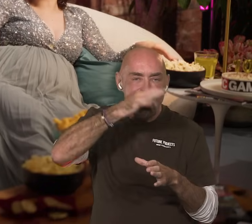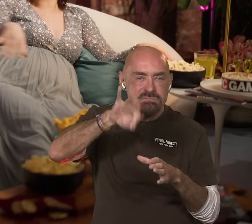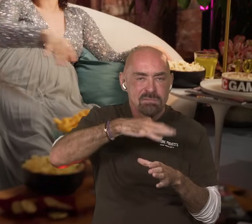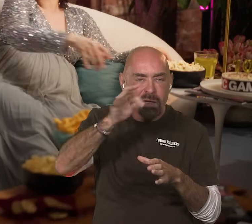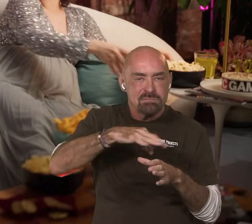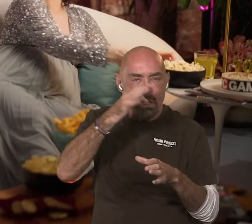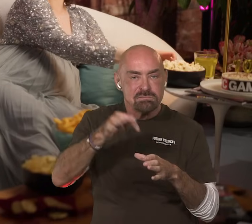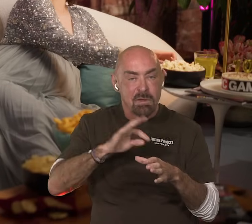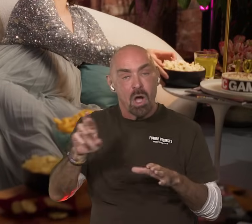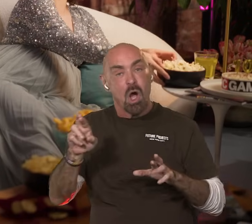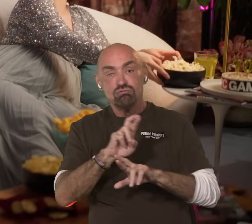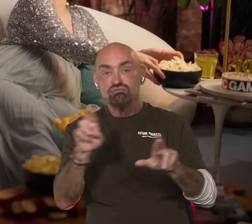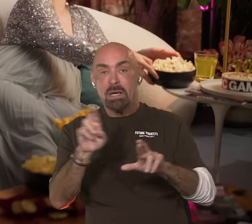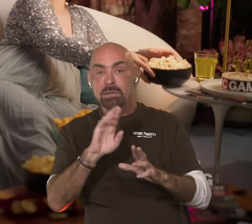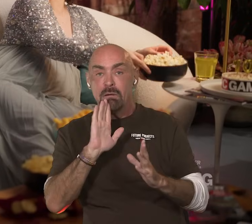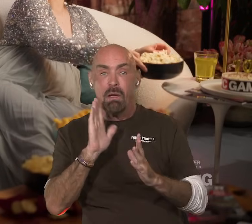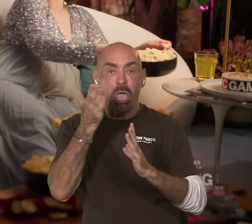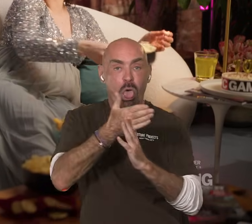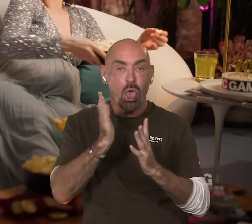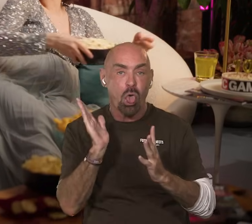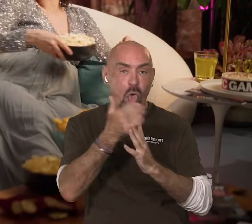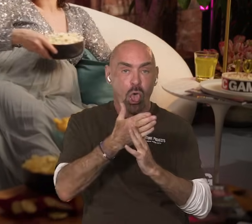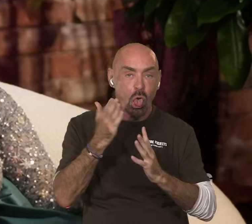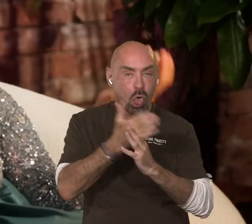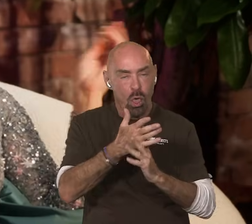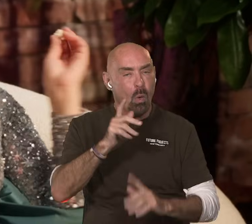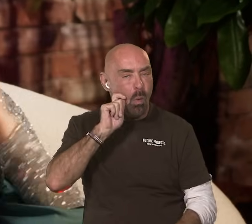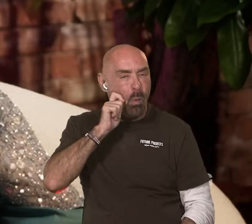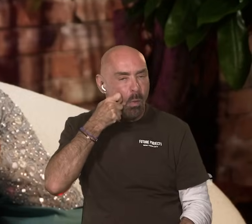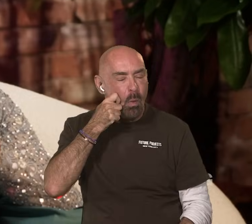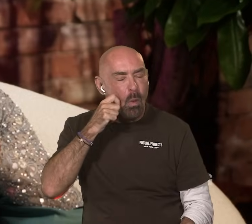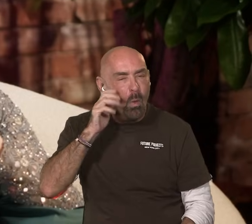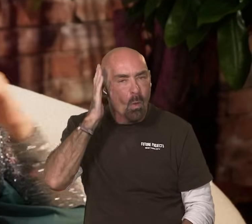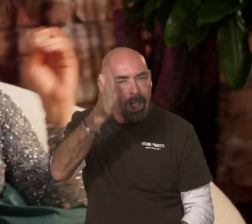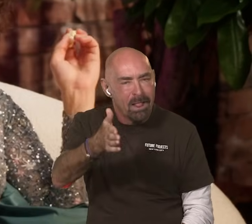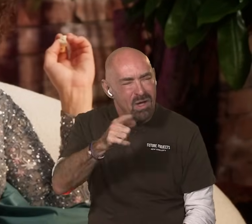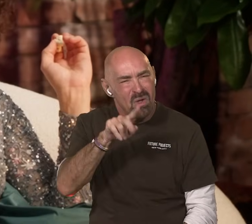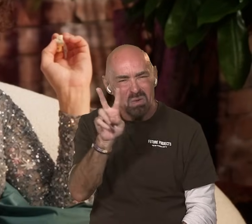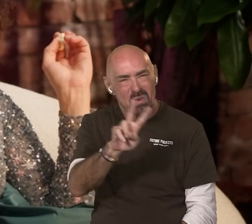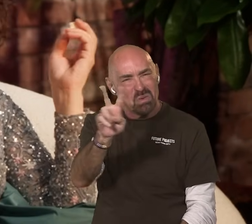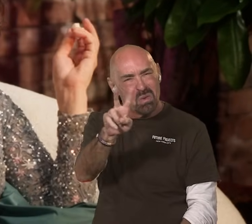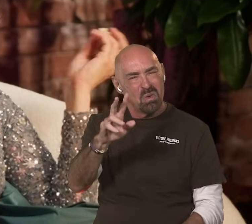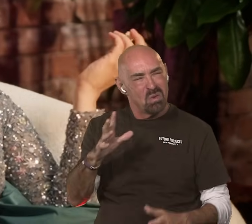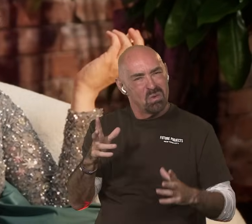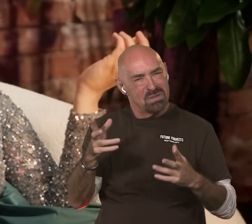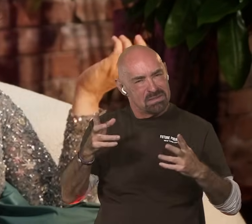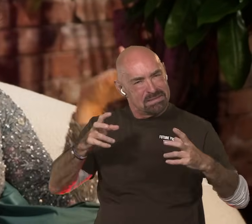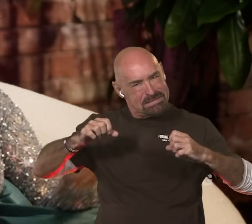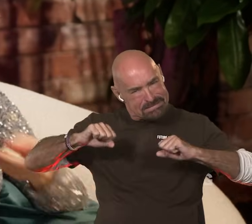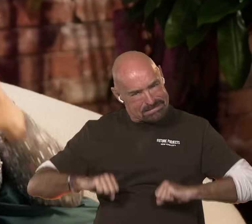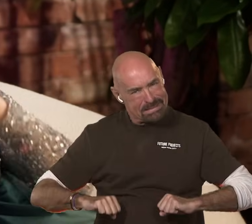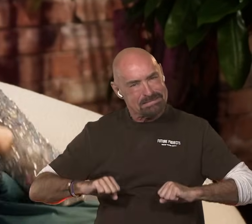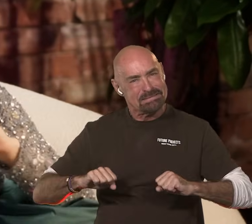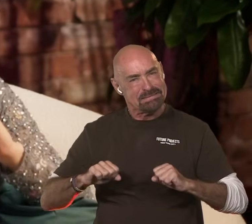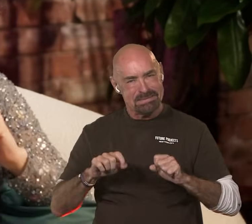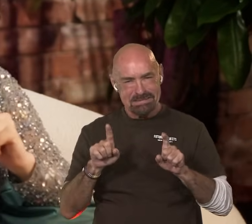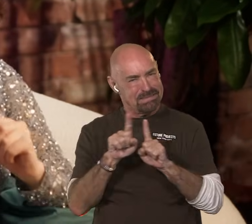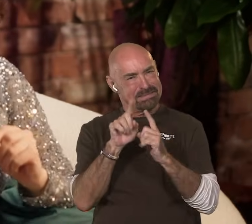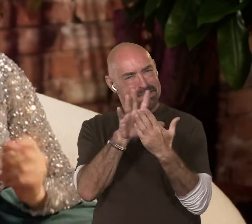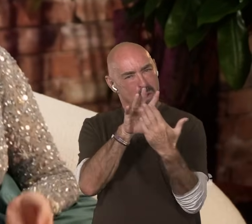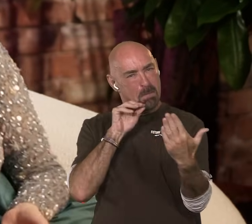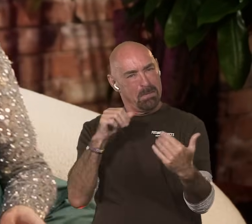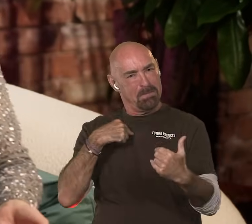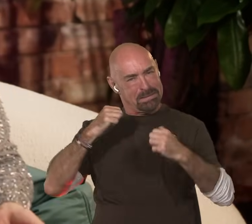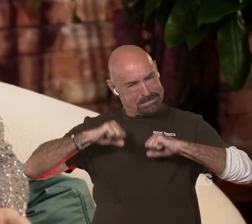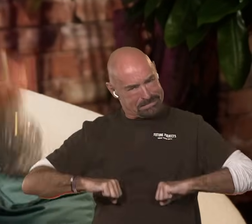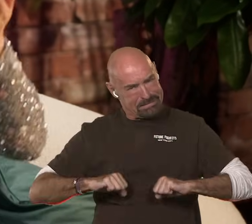some snacks, and be on hand to jump in whenever the mood takes me. Also, why are you standing there like a couple of lemons anyway? You should take a page from